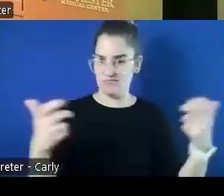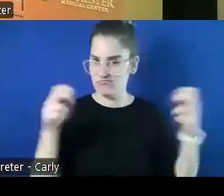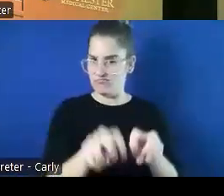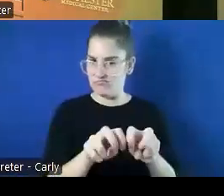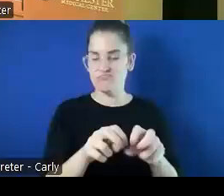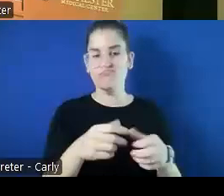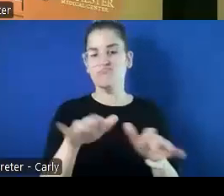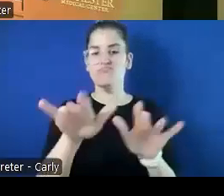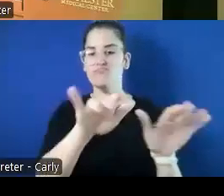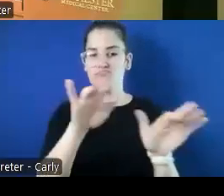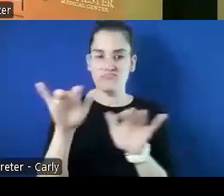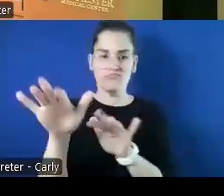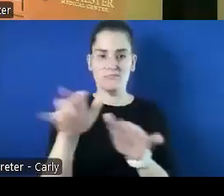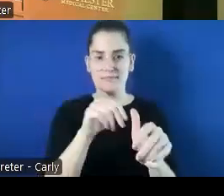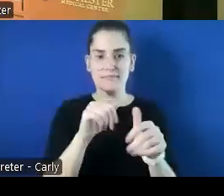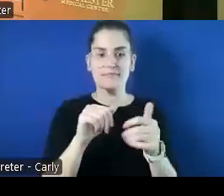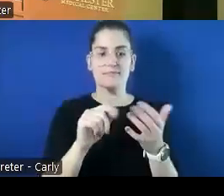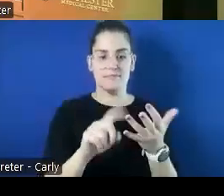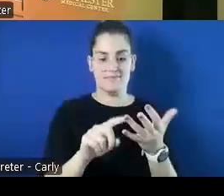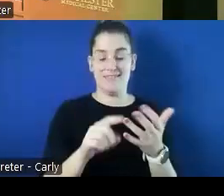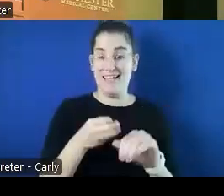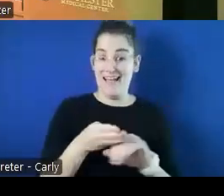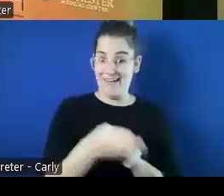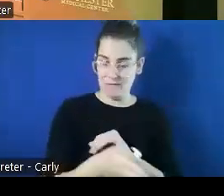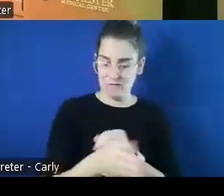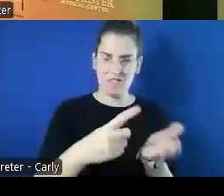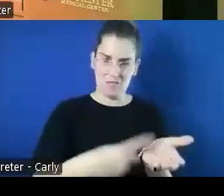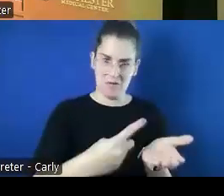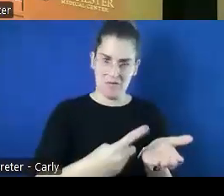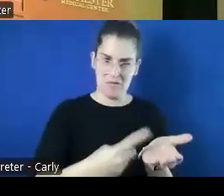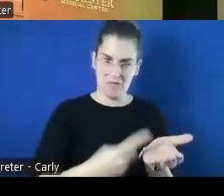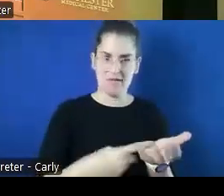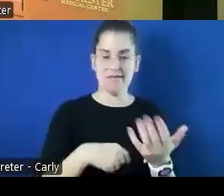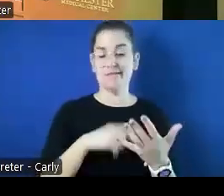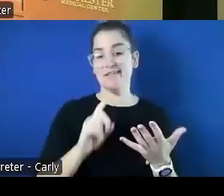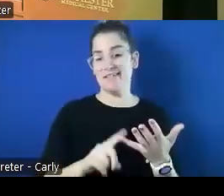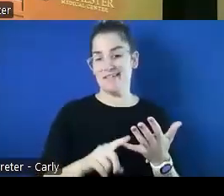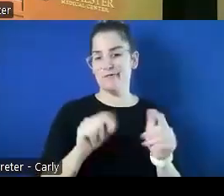Department, and then followed by a post-ride-along debrief and a survey.